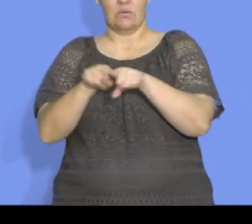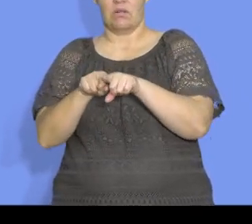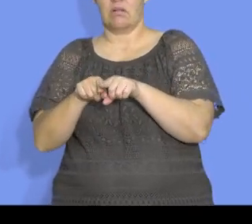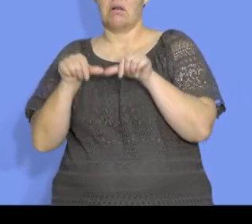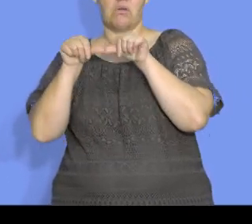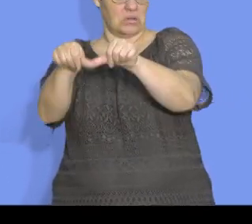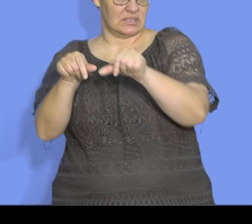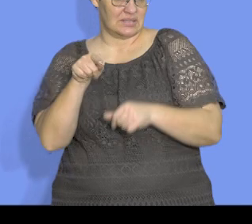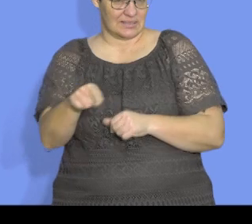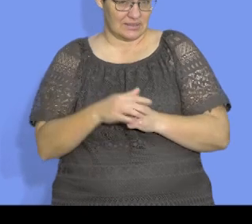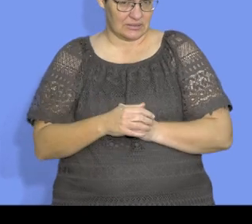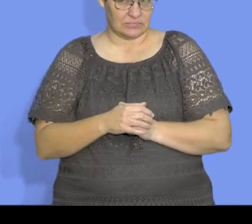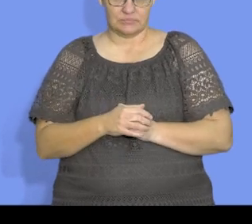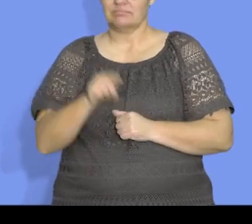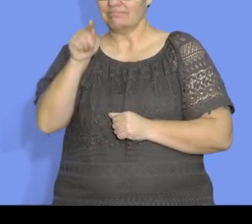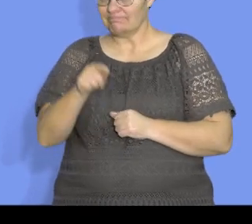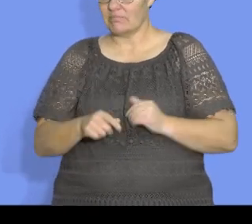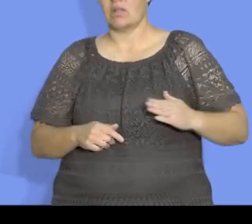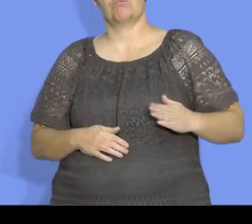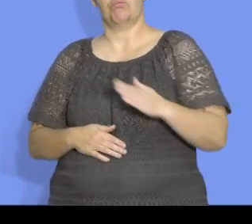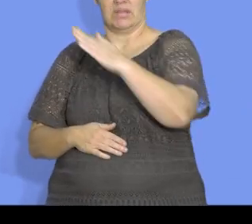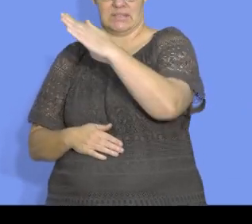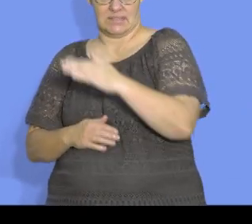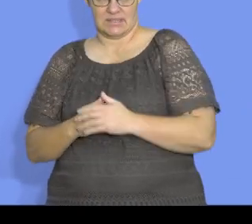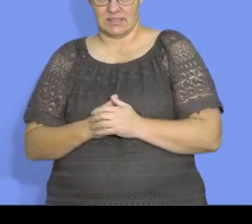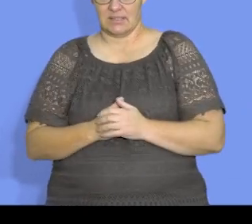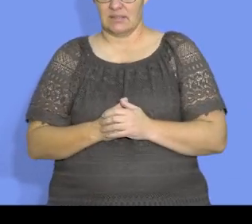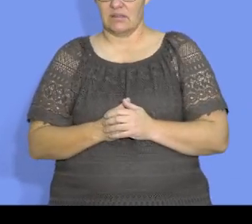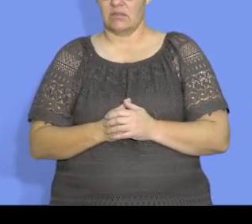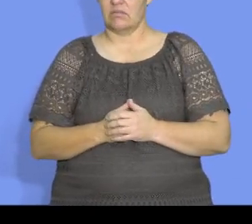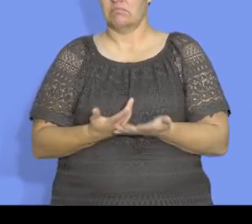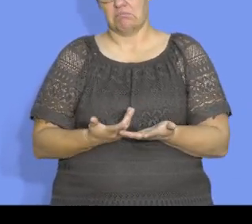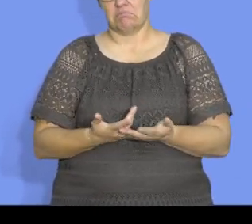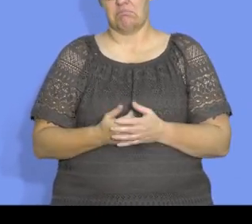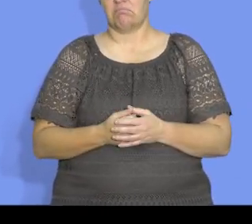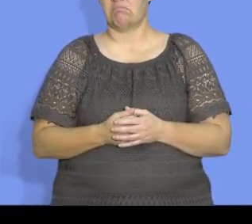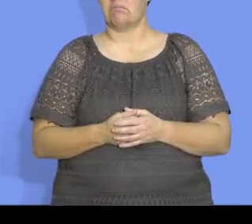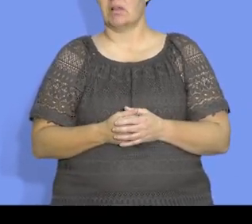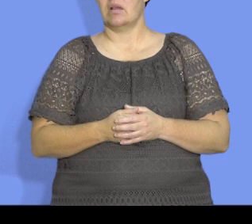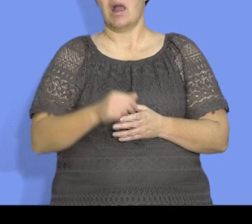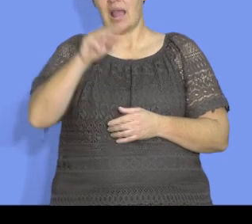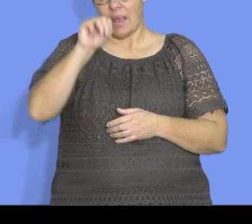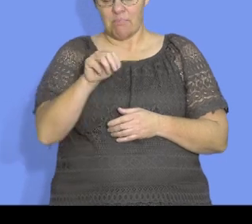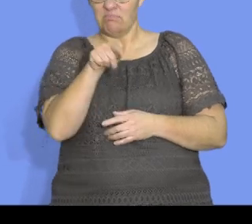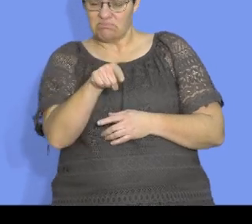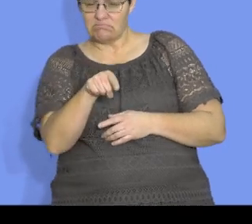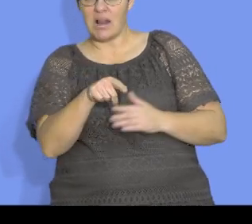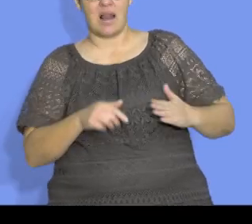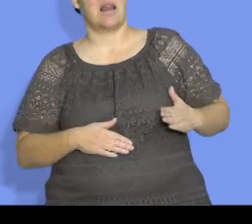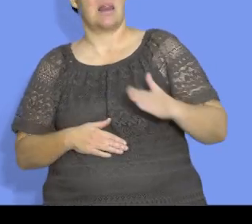constant, where this is the gradient of a line graph. And